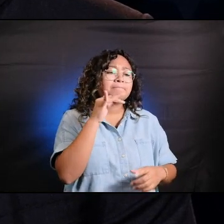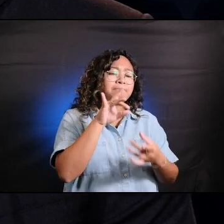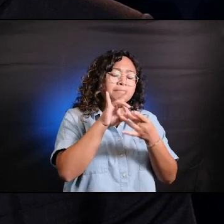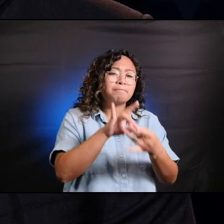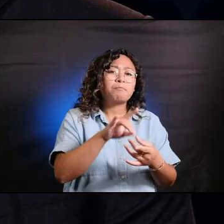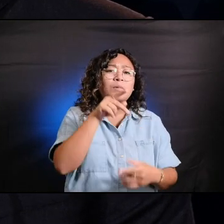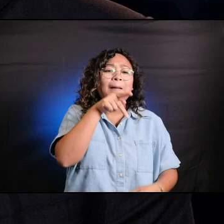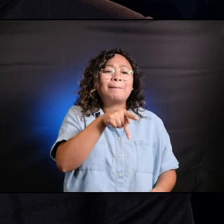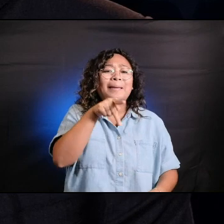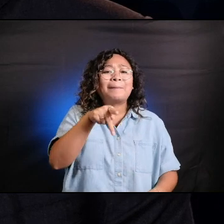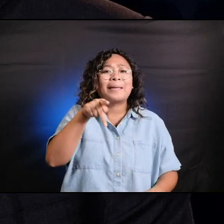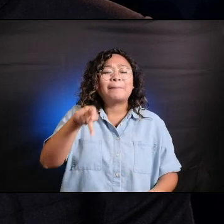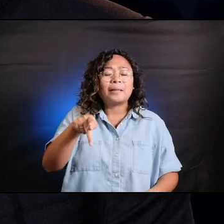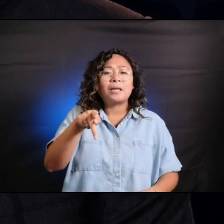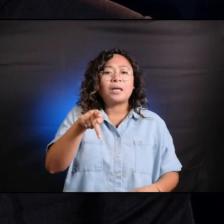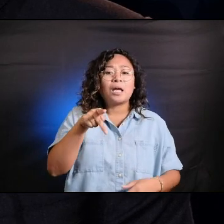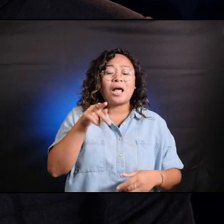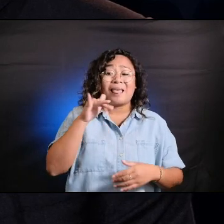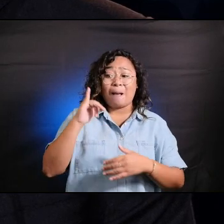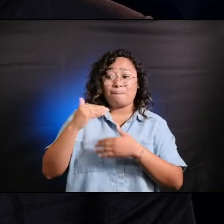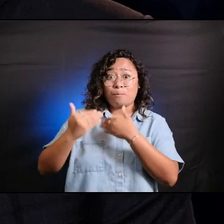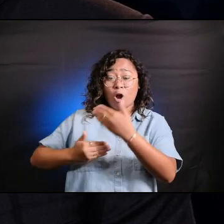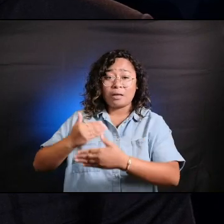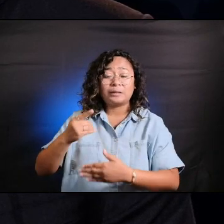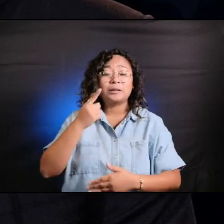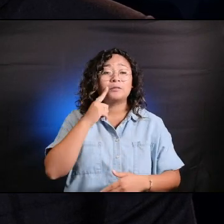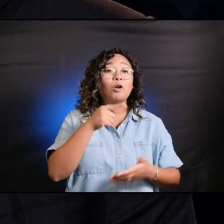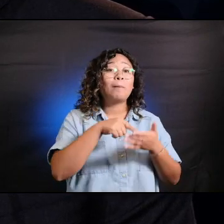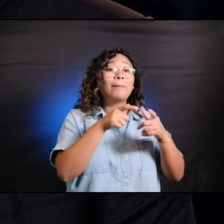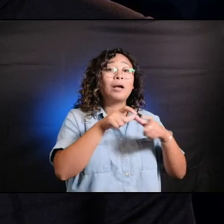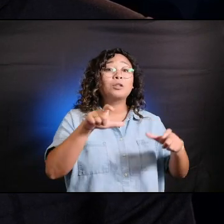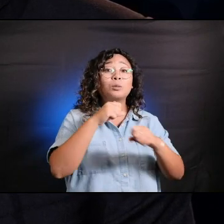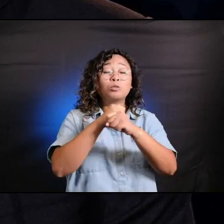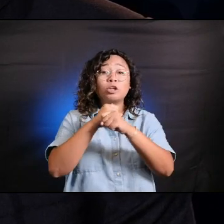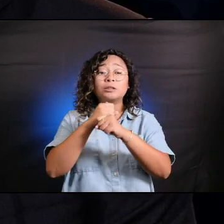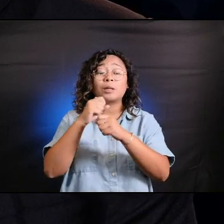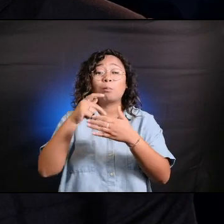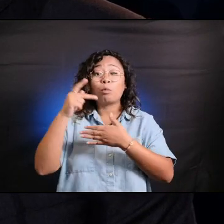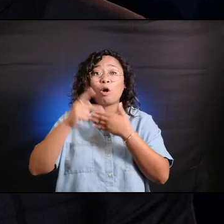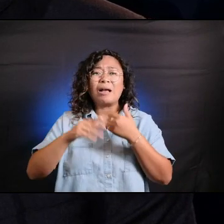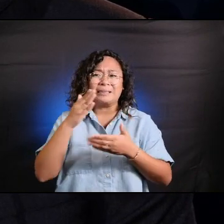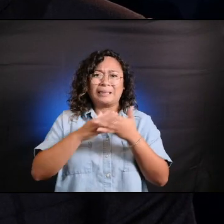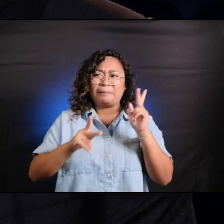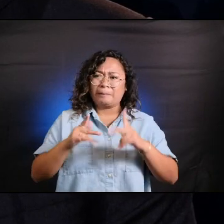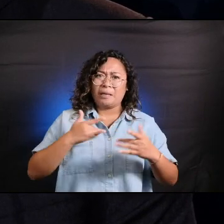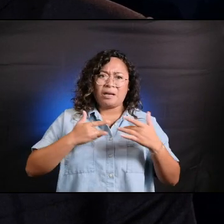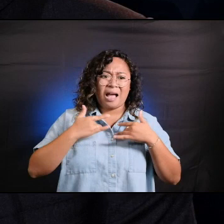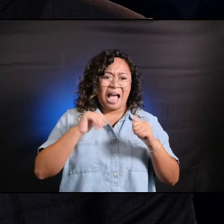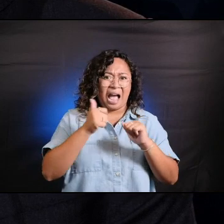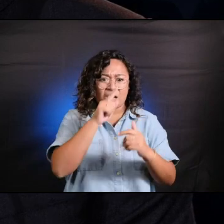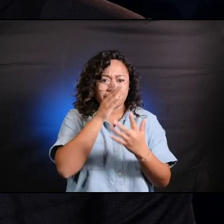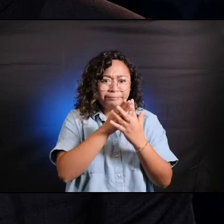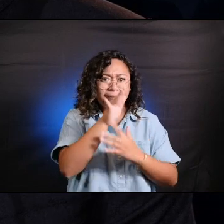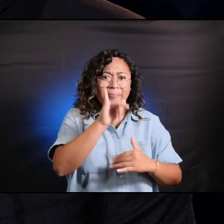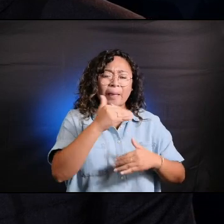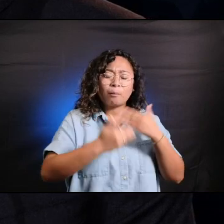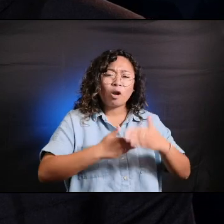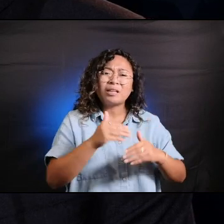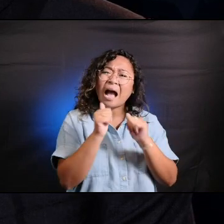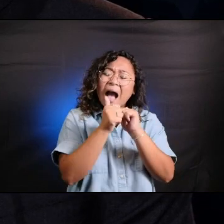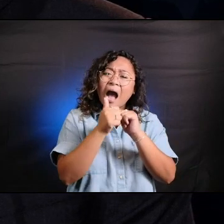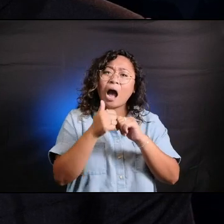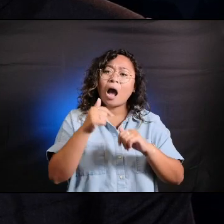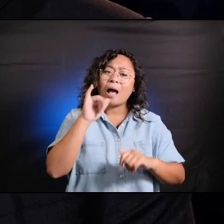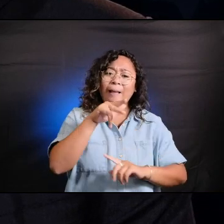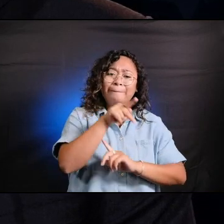the PPP process. Still, people are having some kind of concern in terms of how to go about it. How do we go about